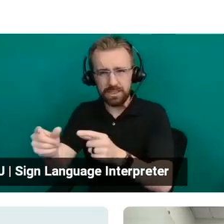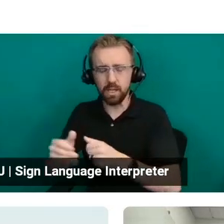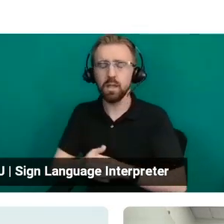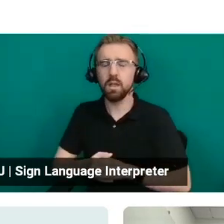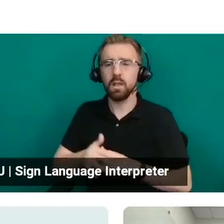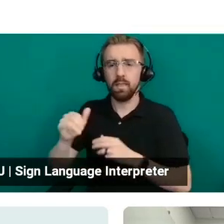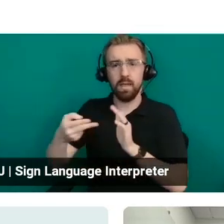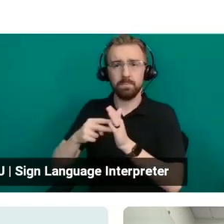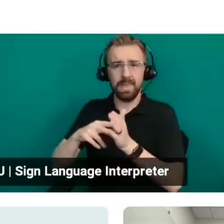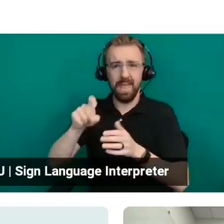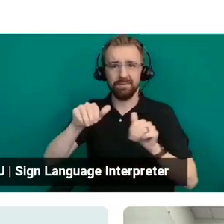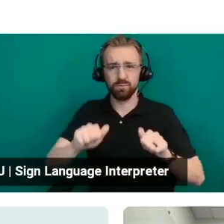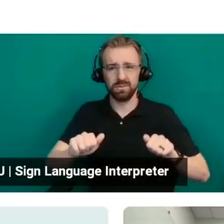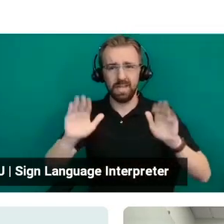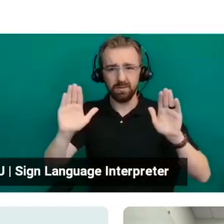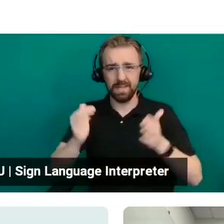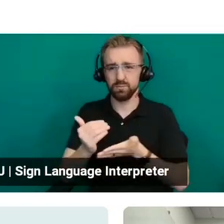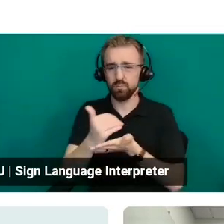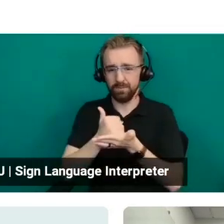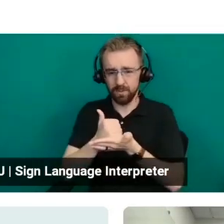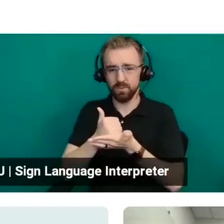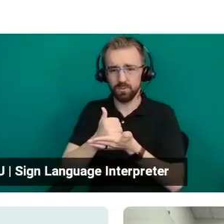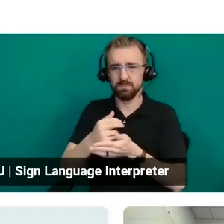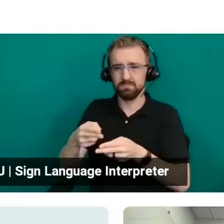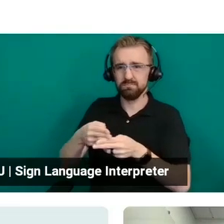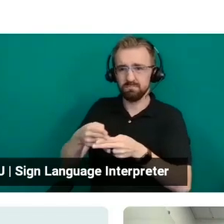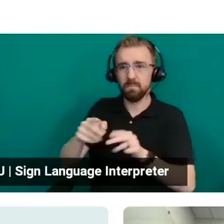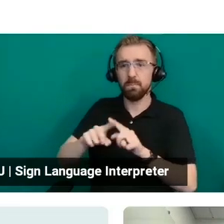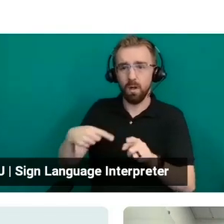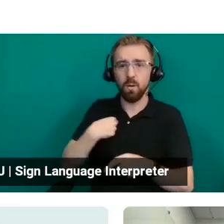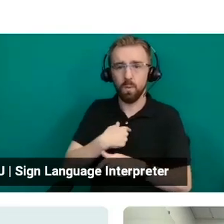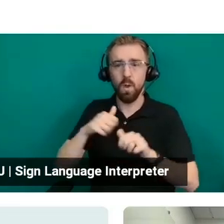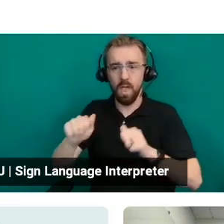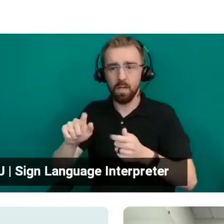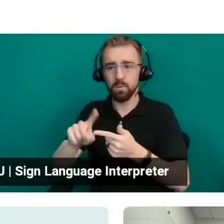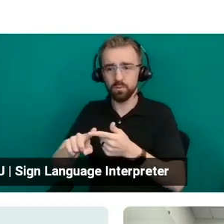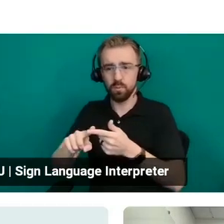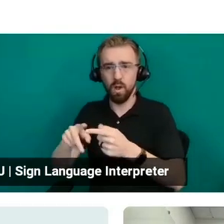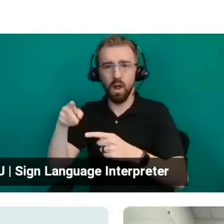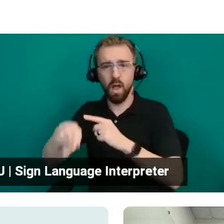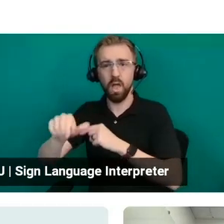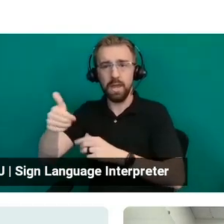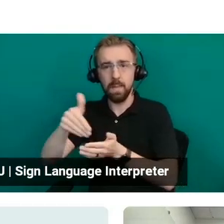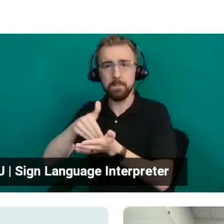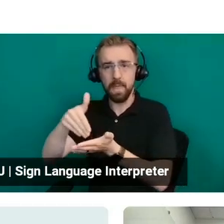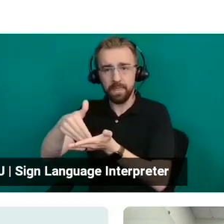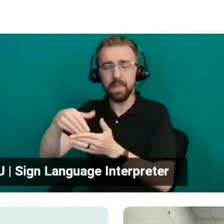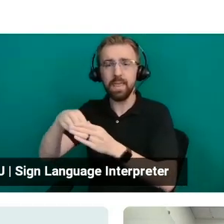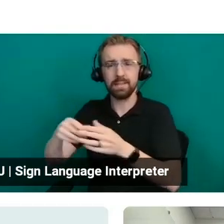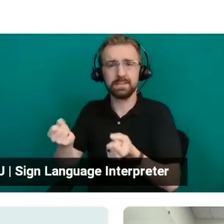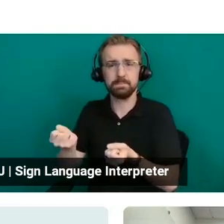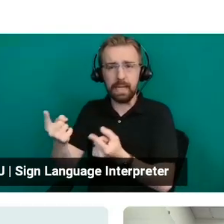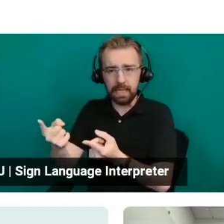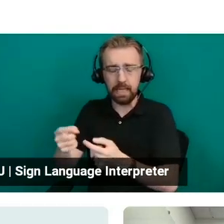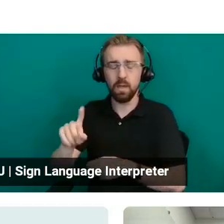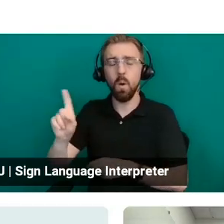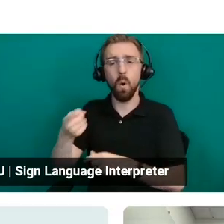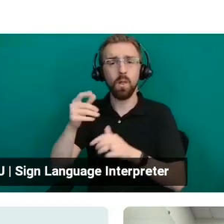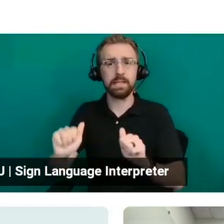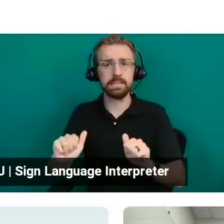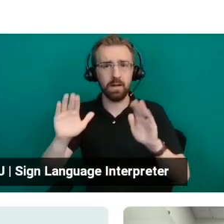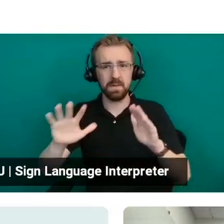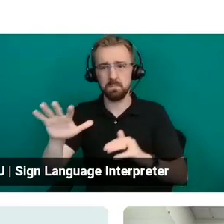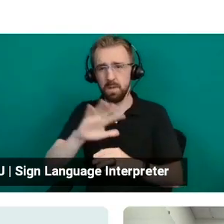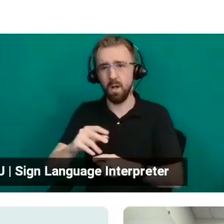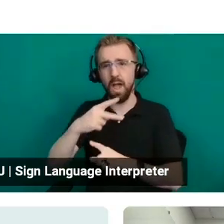meant sacrificing revenue, but we were able to cut $10 million in spend there while only sacrificing